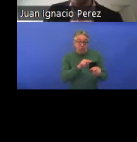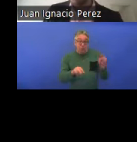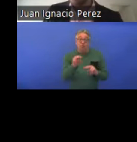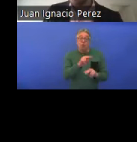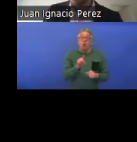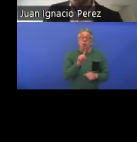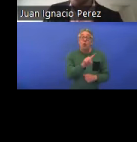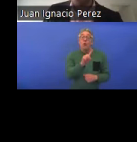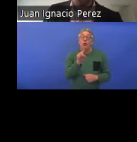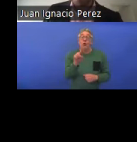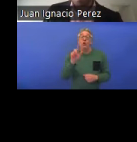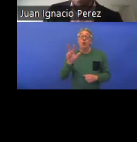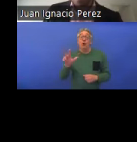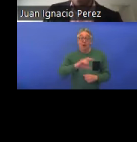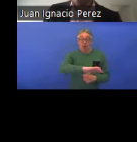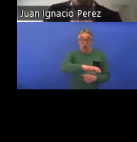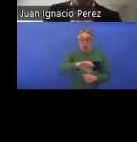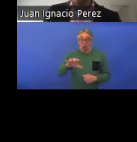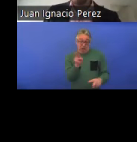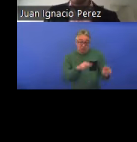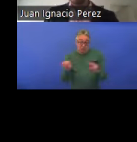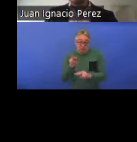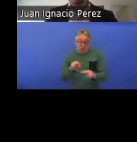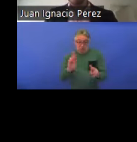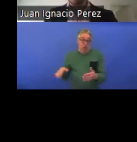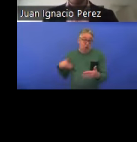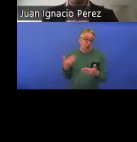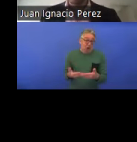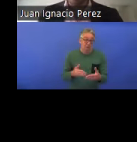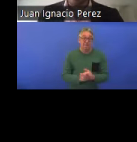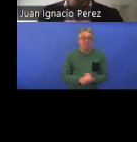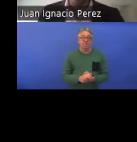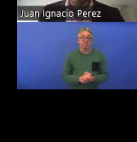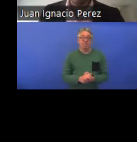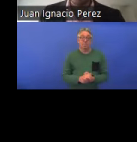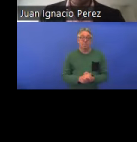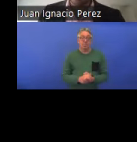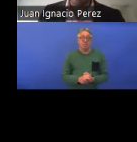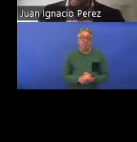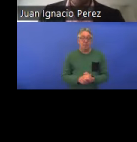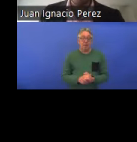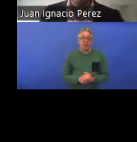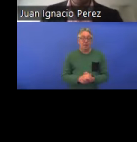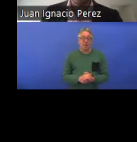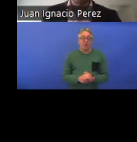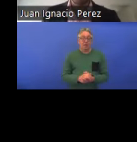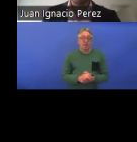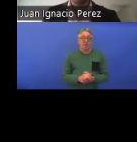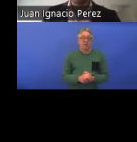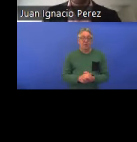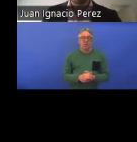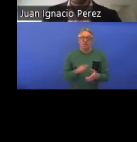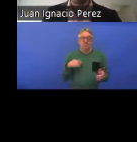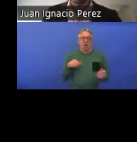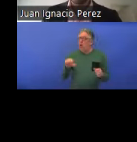113 countries so far, and of course has done other things as well. I will skip some